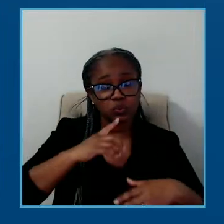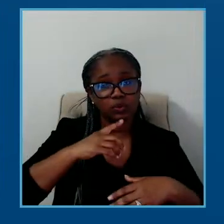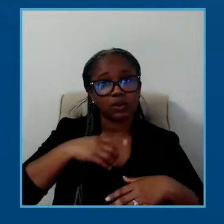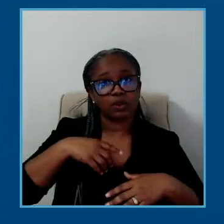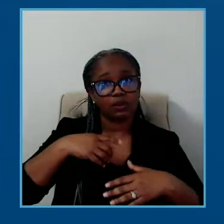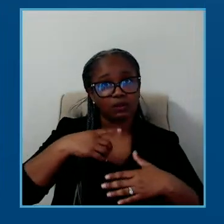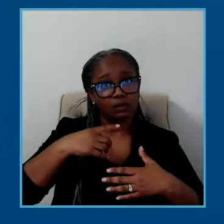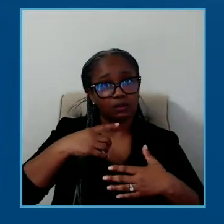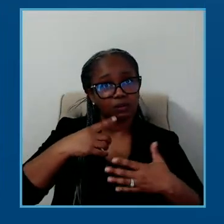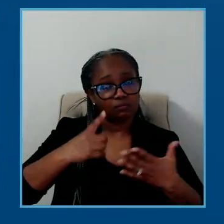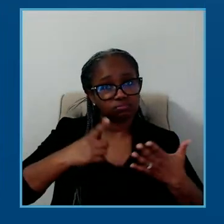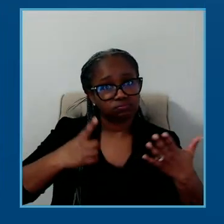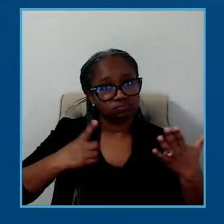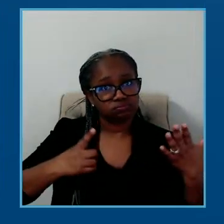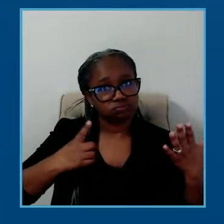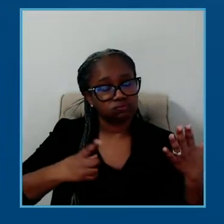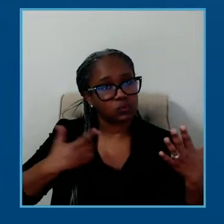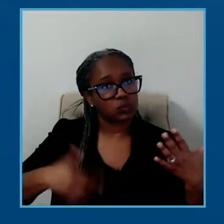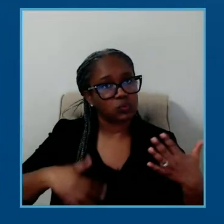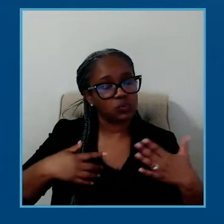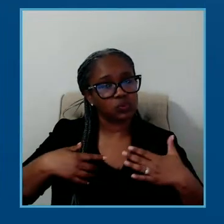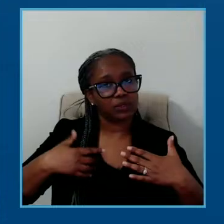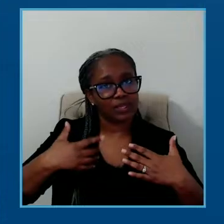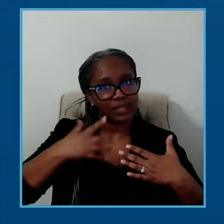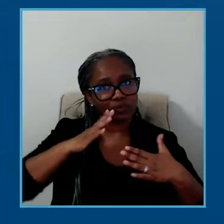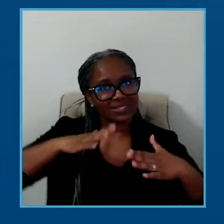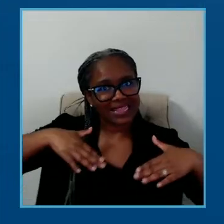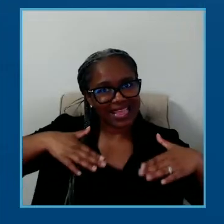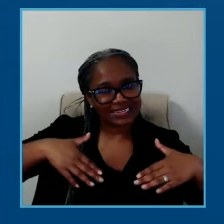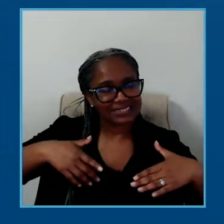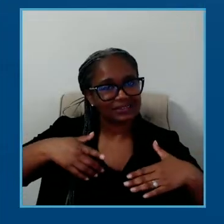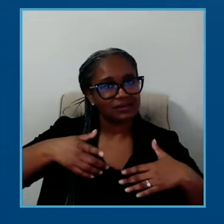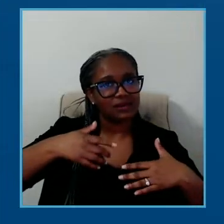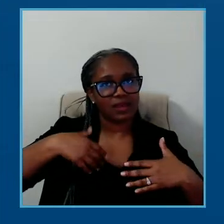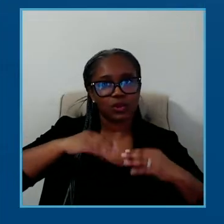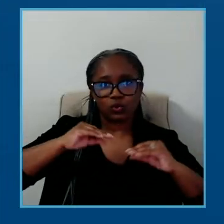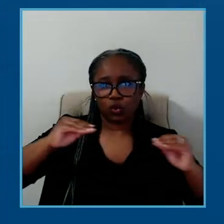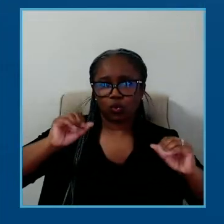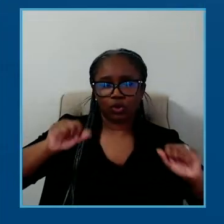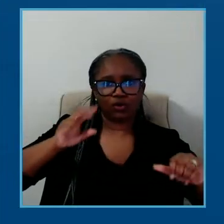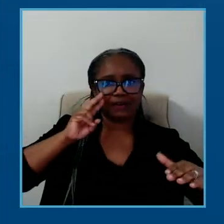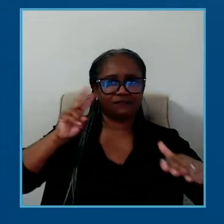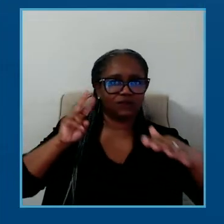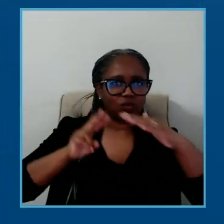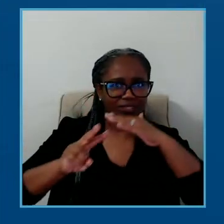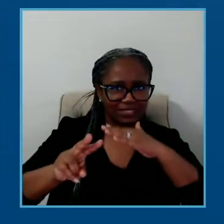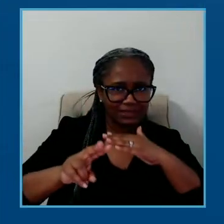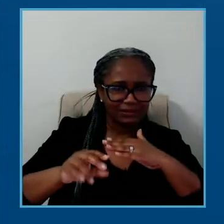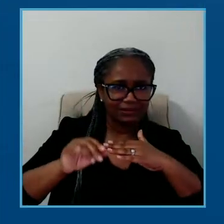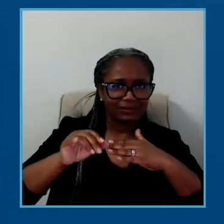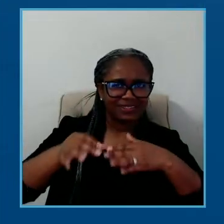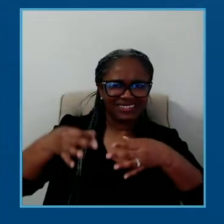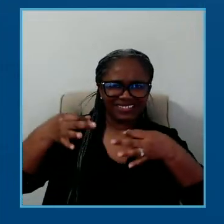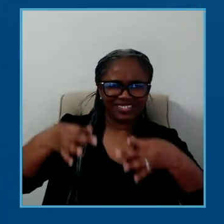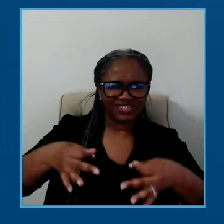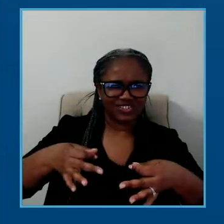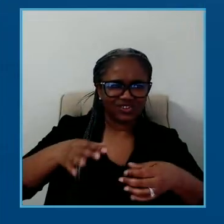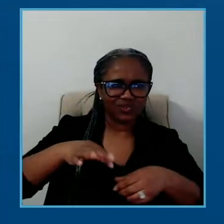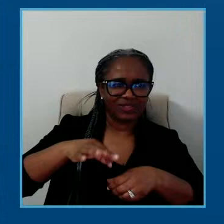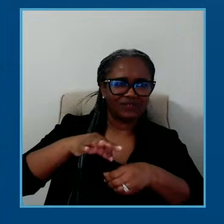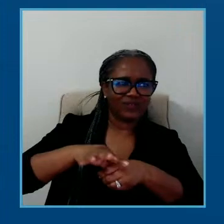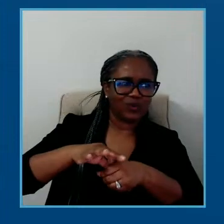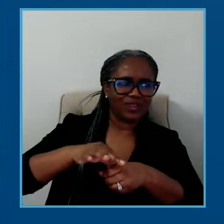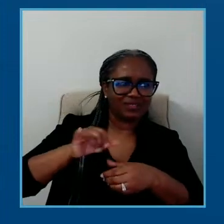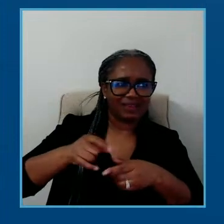the consequences of a decision to have the voting take place that way. I certainly didn't at the time, and at